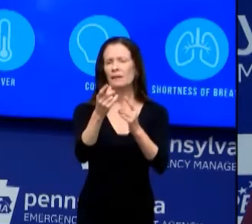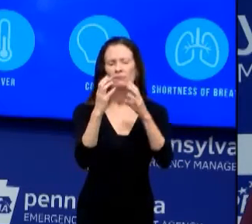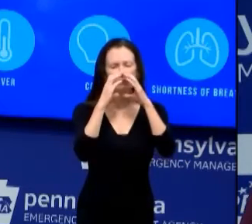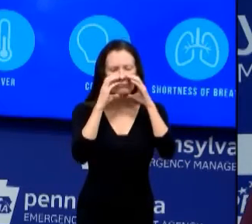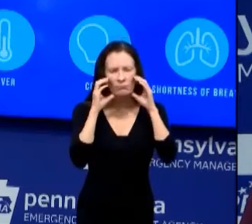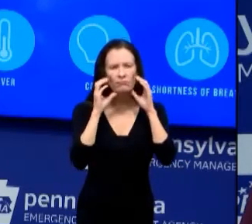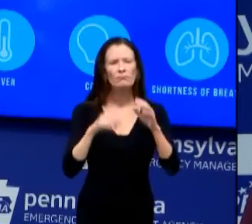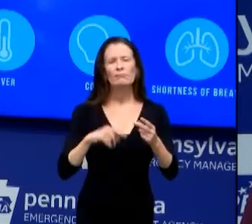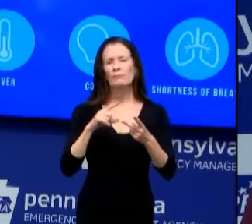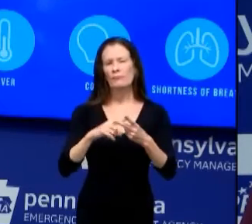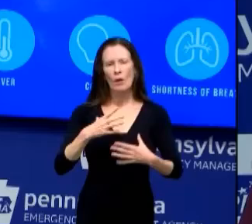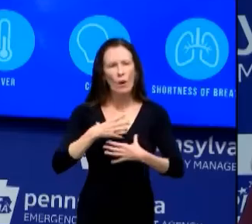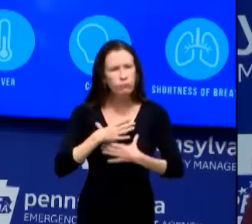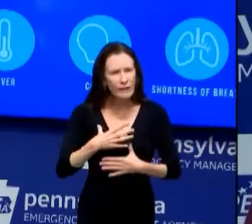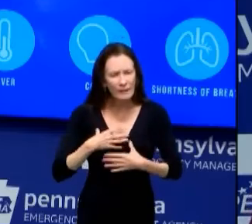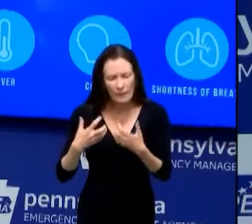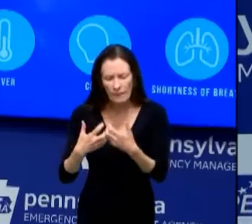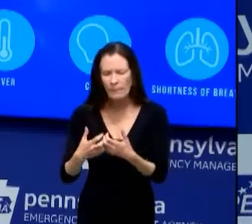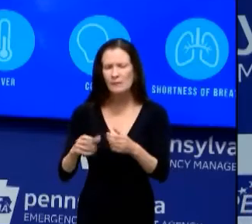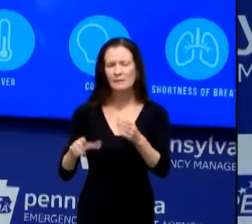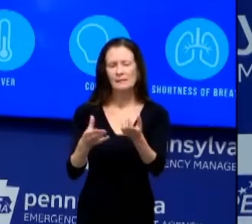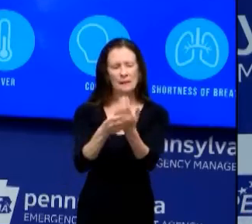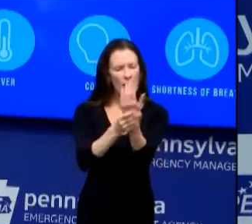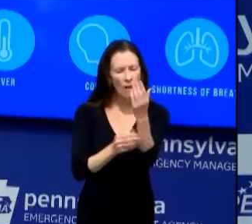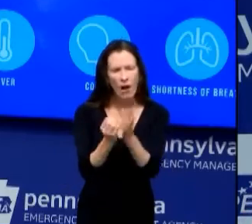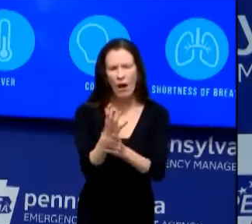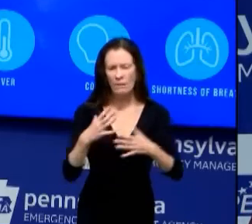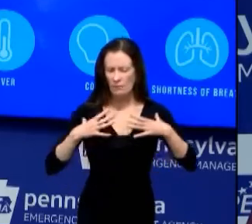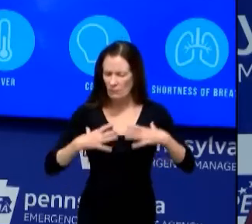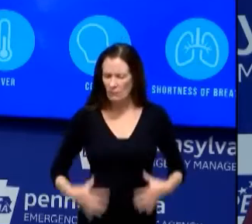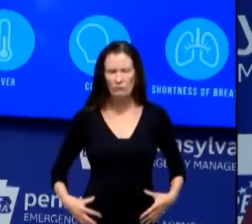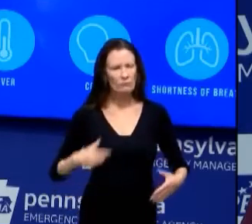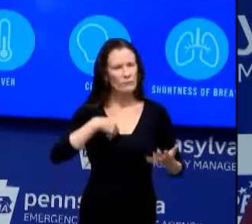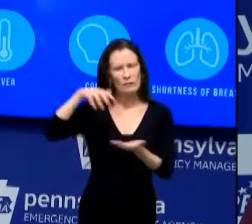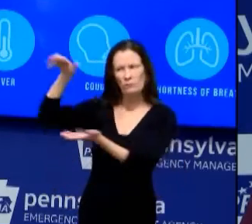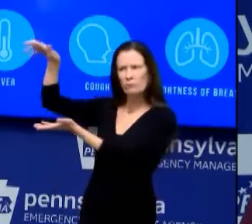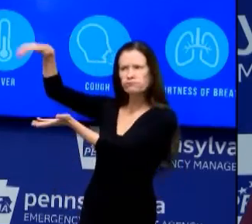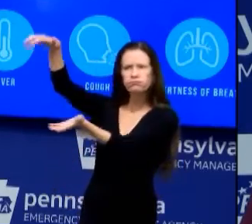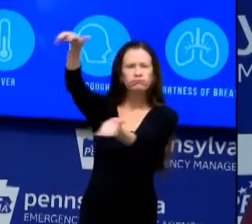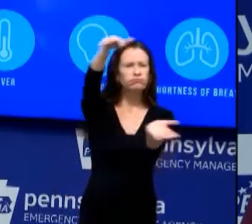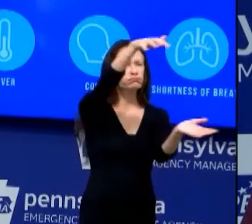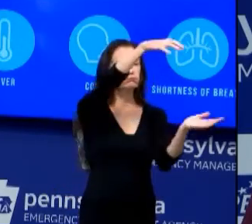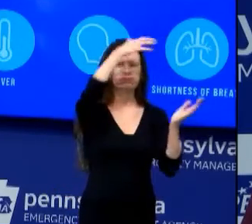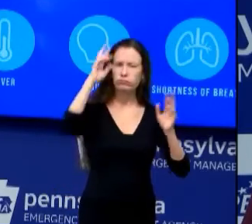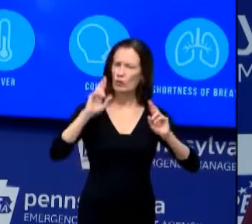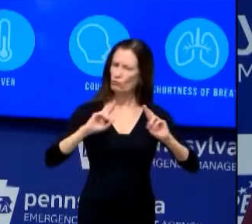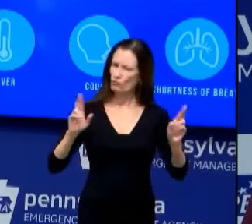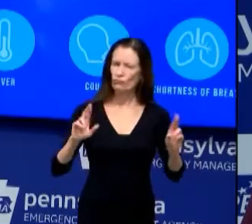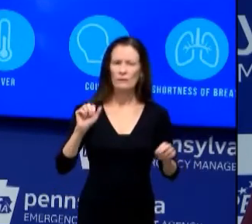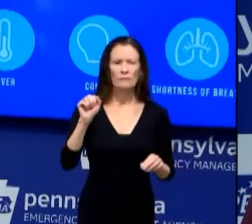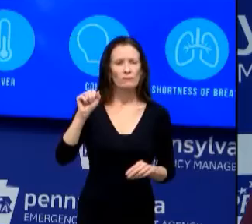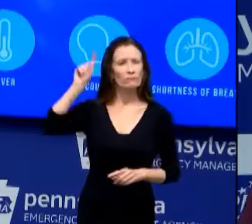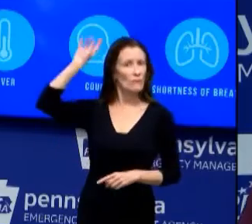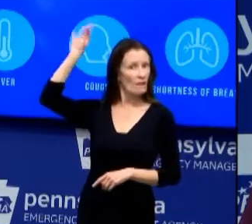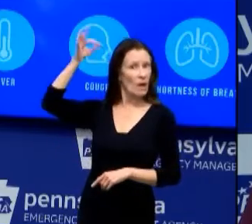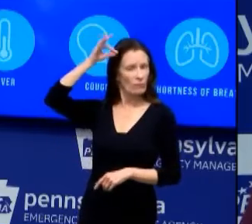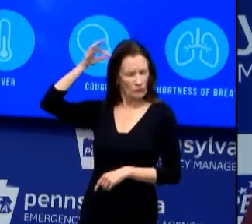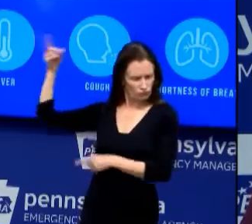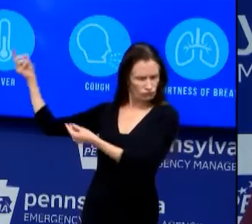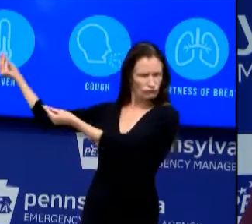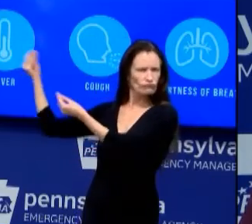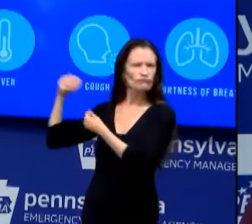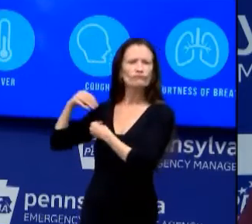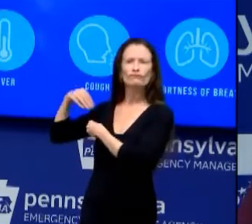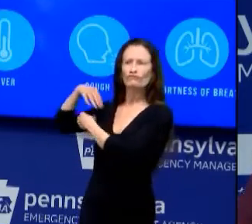of COVID-19 patients. So we have received resources from the federal government and the national stockpile, and then